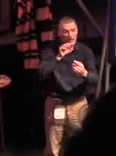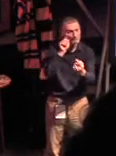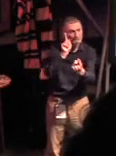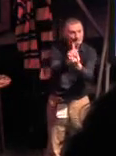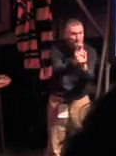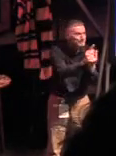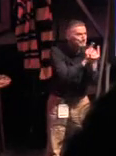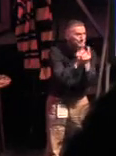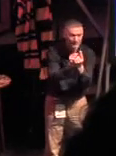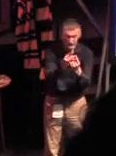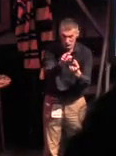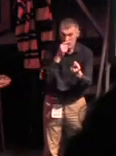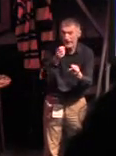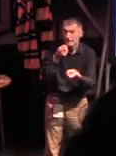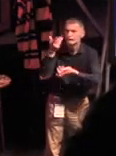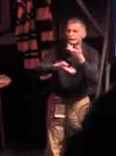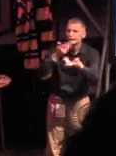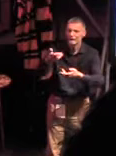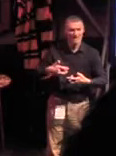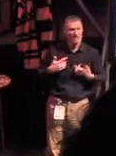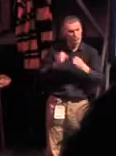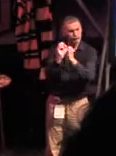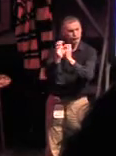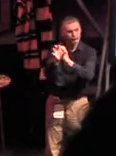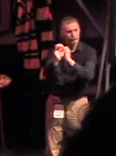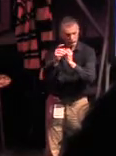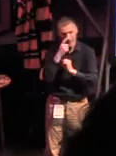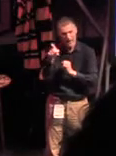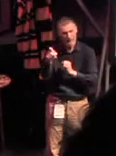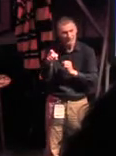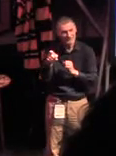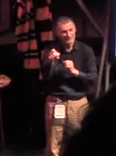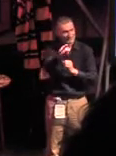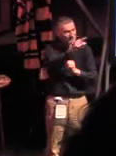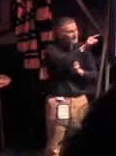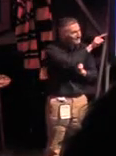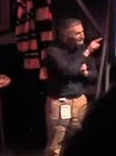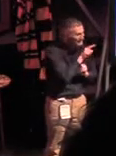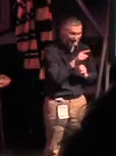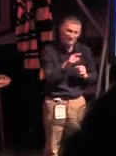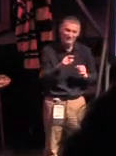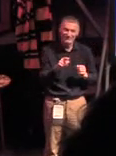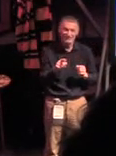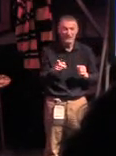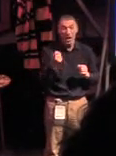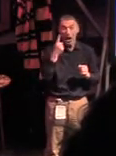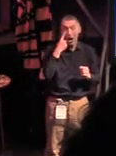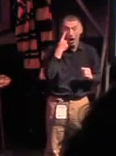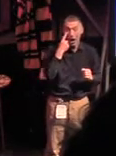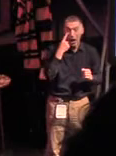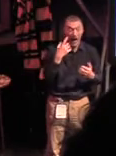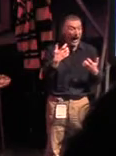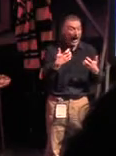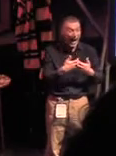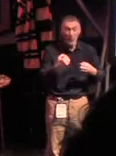feel free to come up to them as well and discuss with them. And this is going to be an experience of how we do the talk and